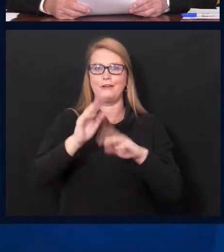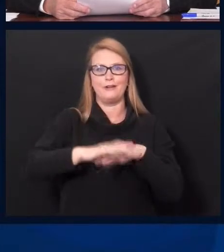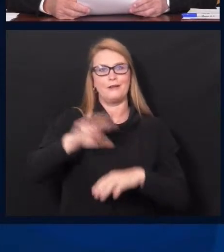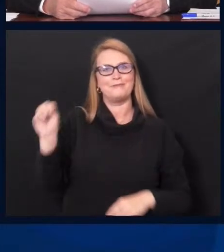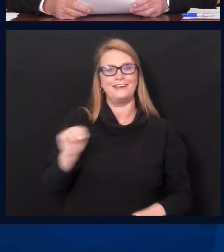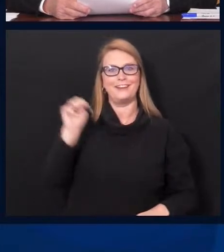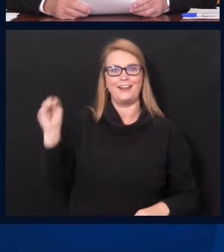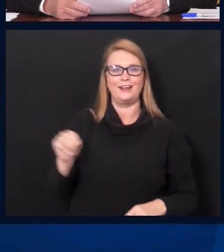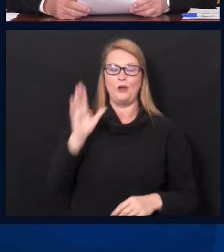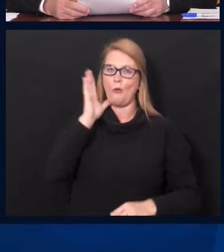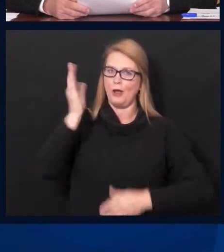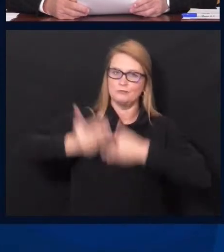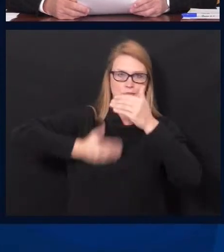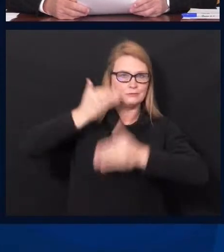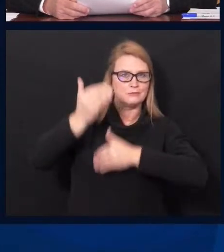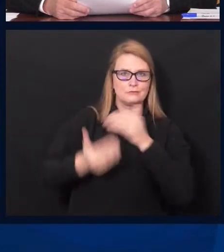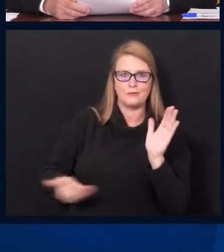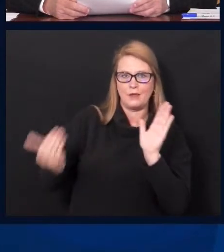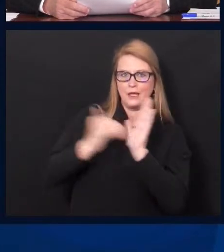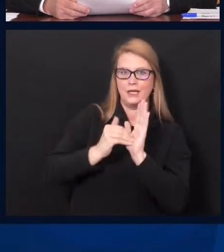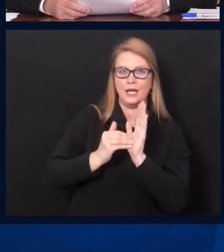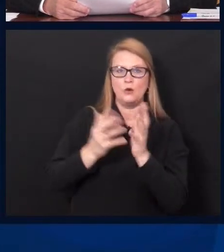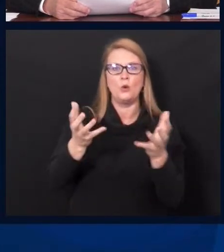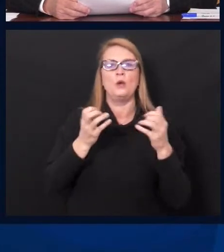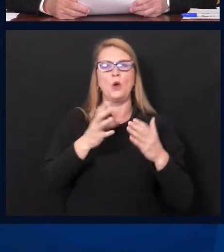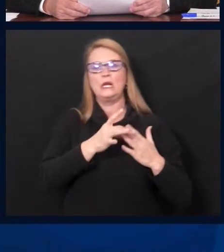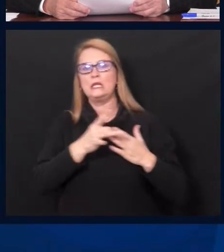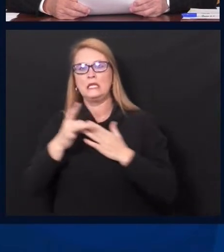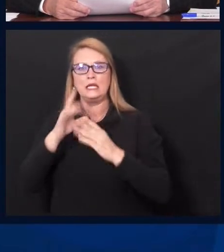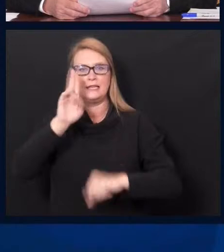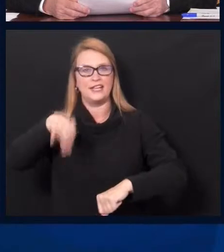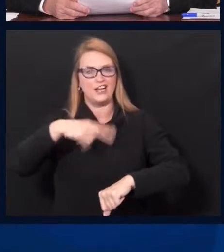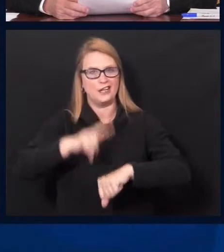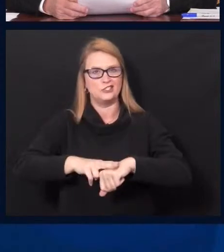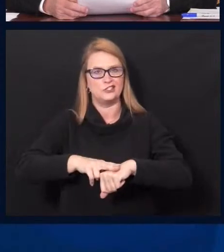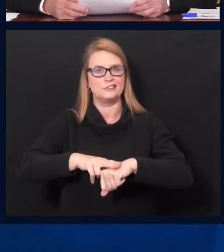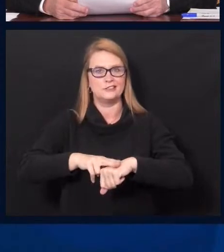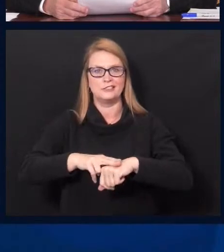we go again, you know, to absolutely lead the nation over and over.